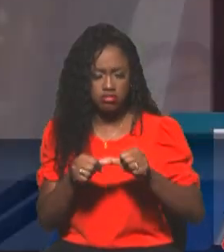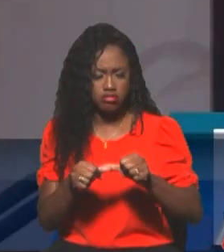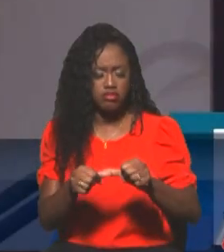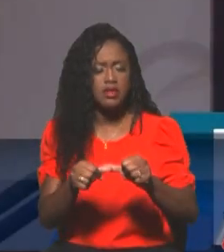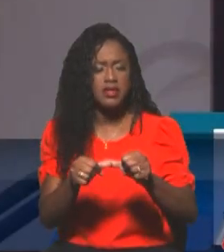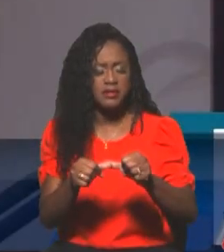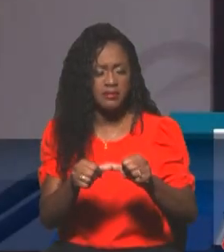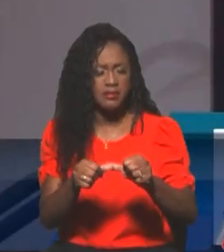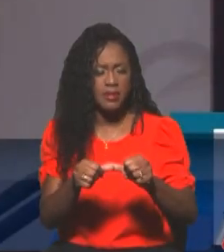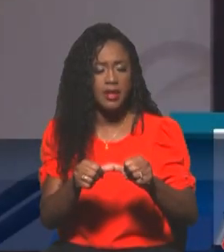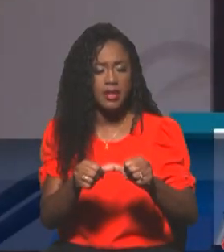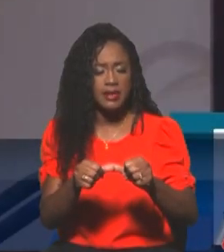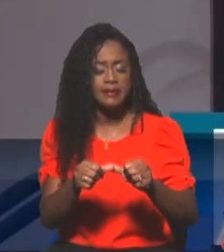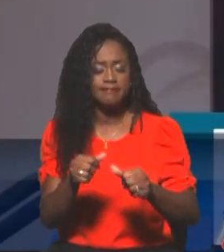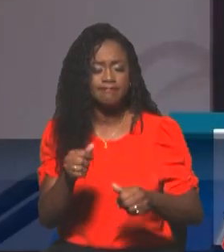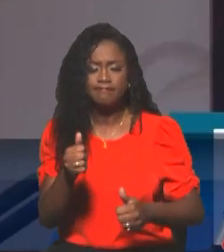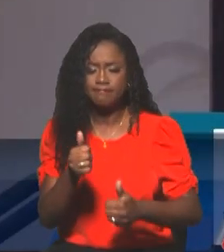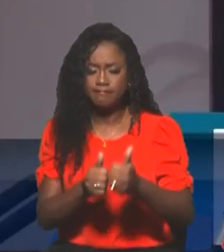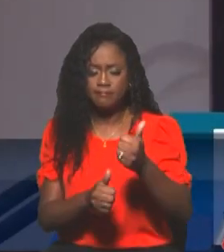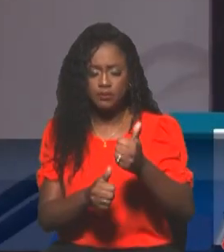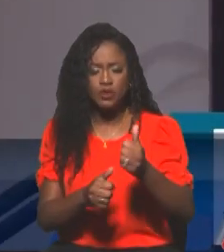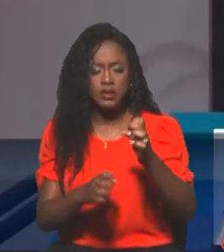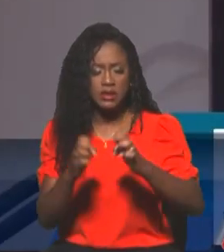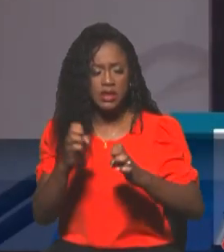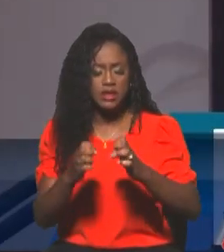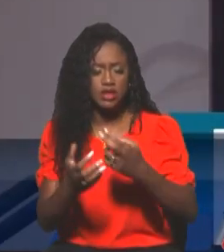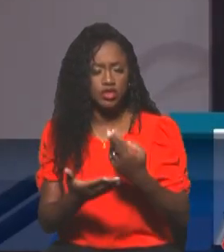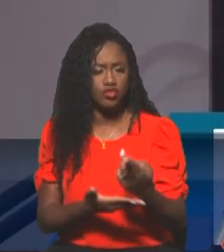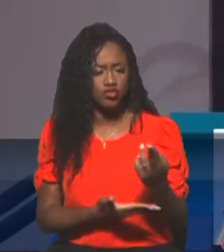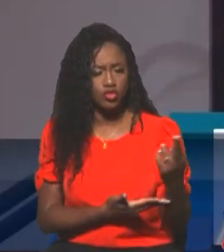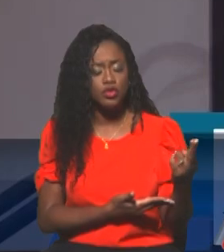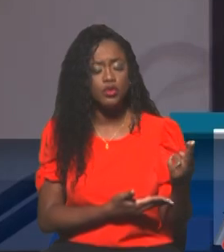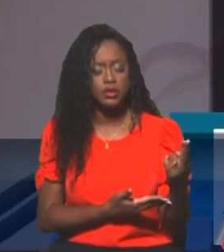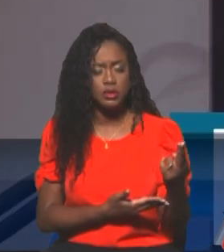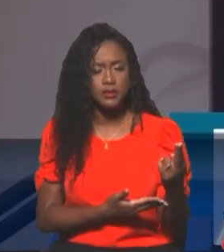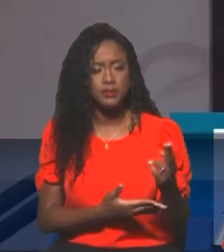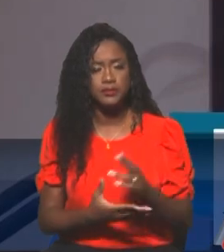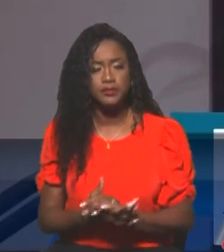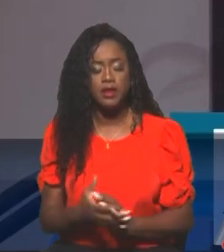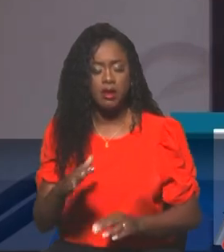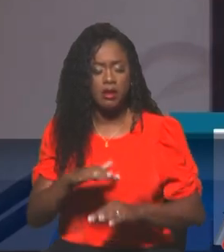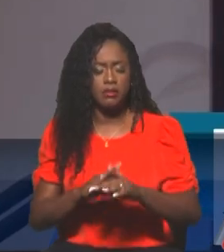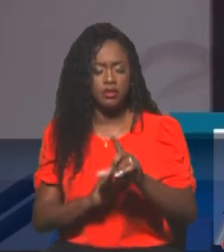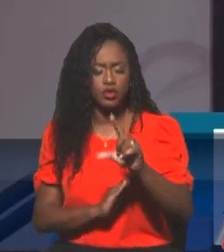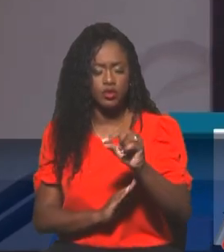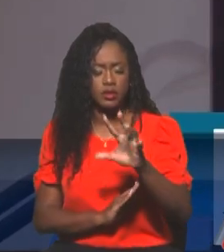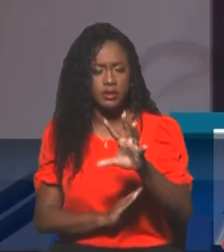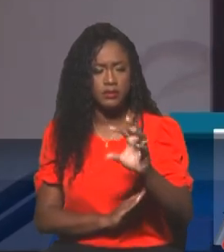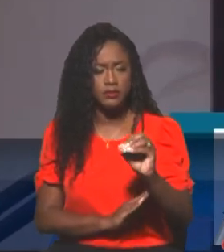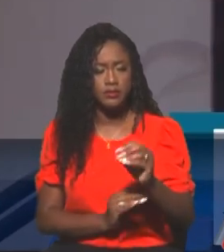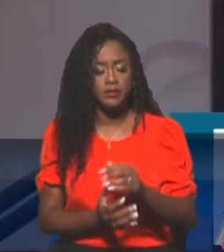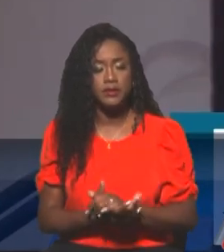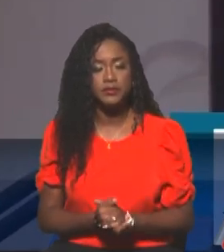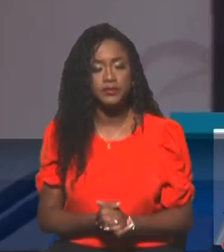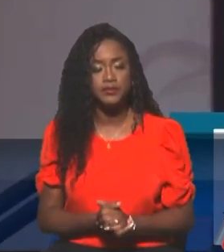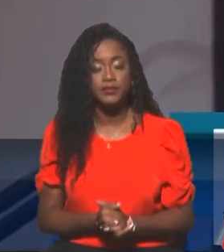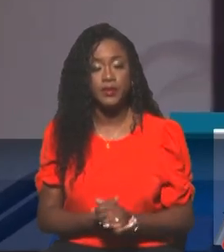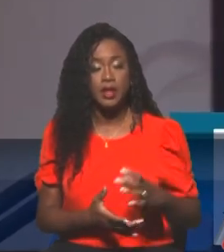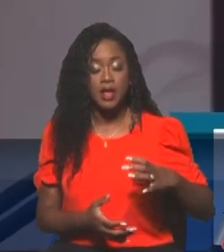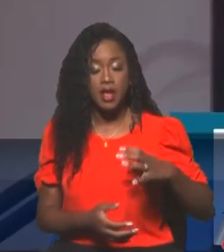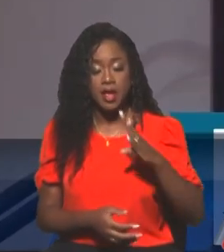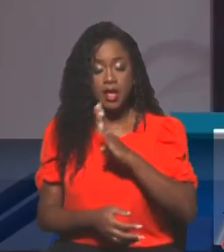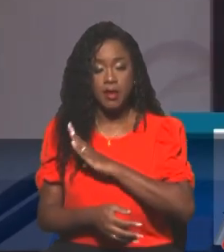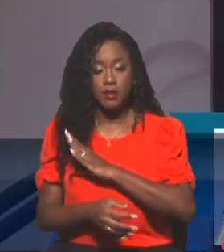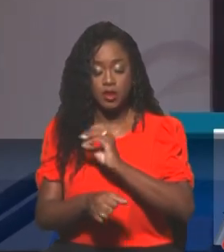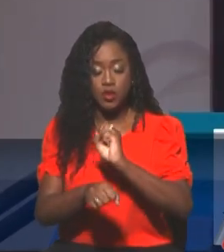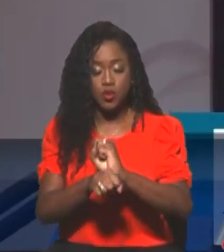source through 2050. This sequestration initiative, a cabinet-appointed work group is currently